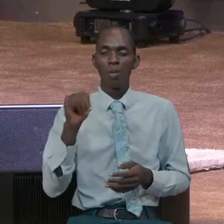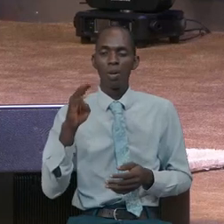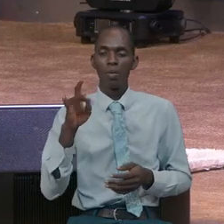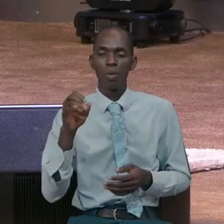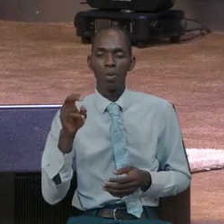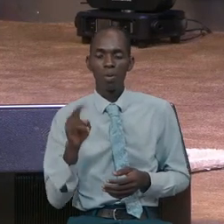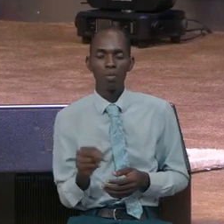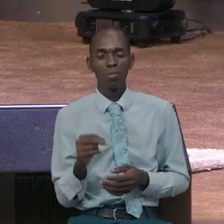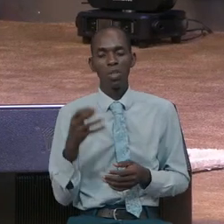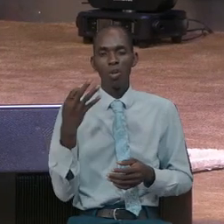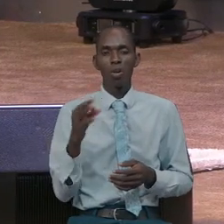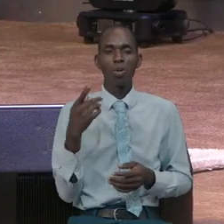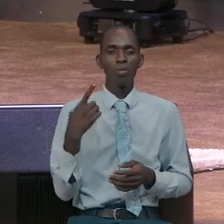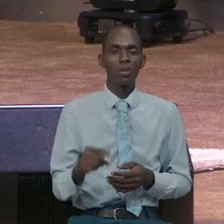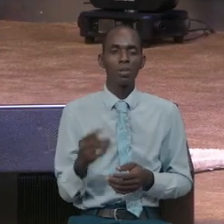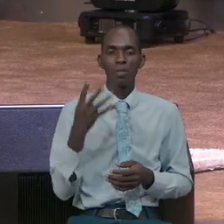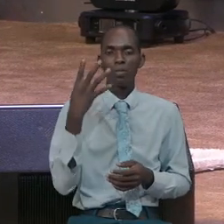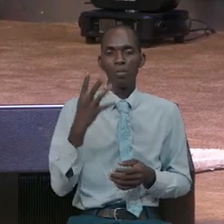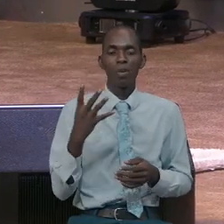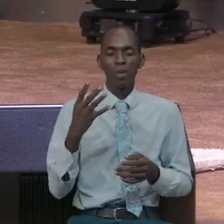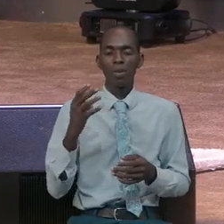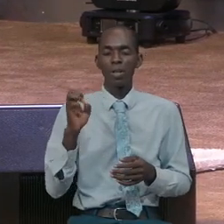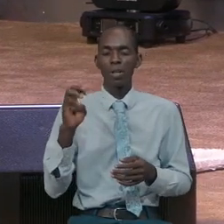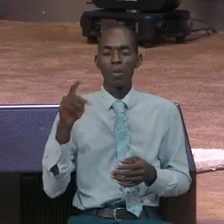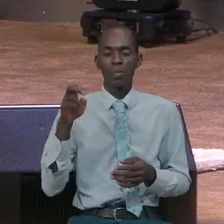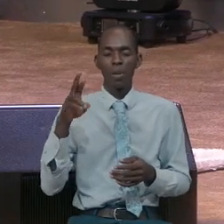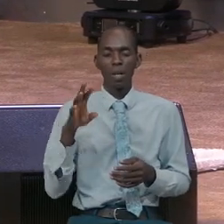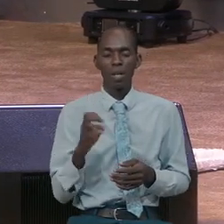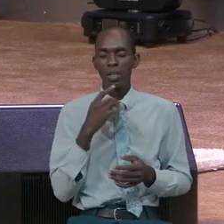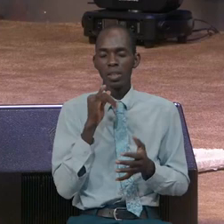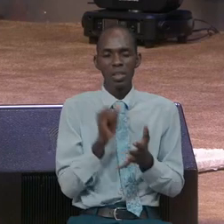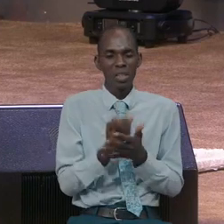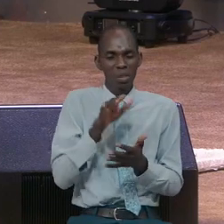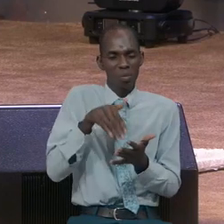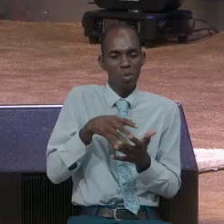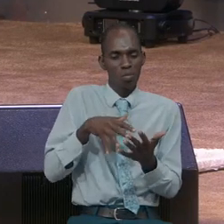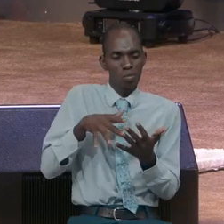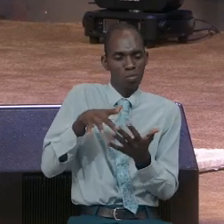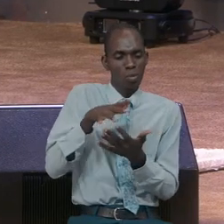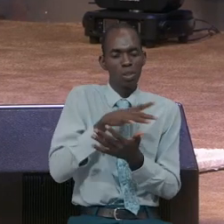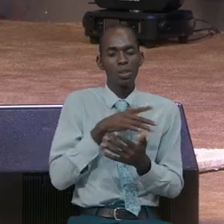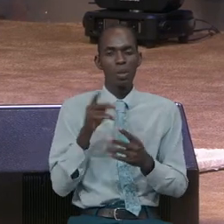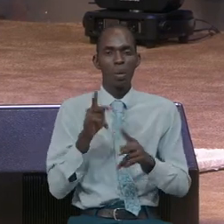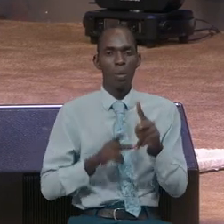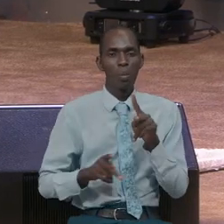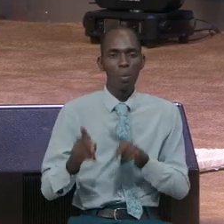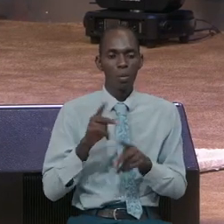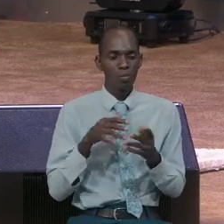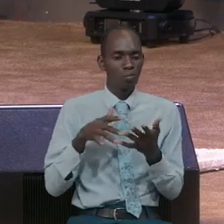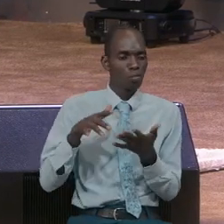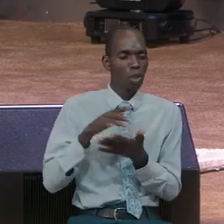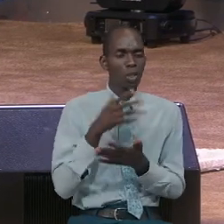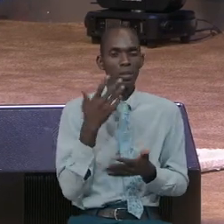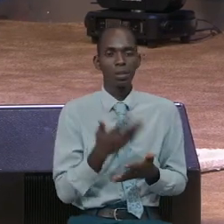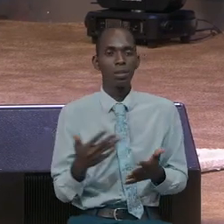of Rome, it says, in the days of these empires, and these kingdoms, and these kings,